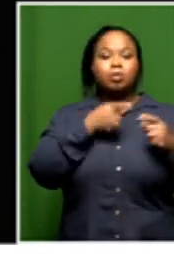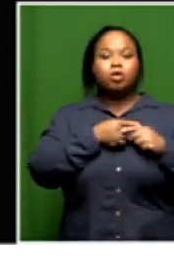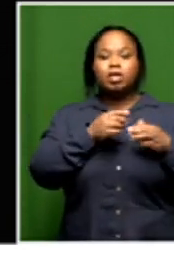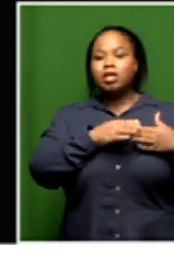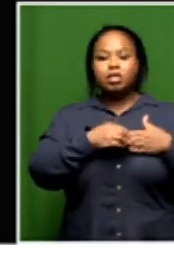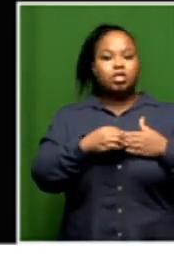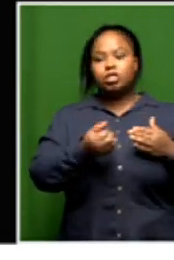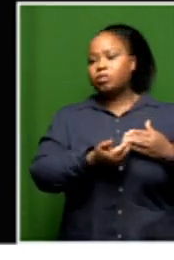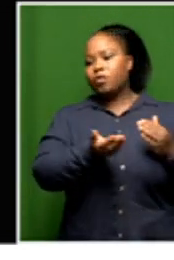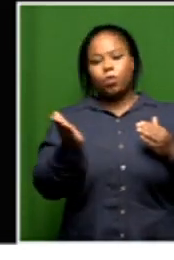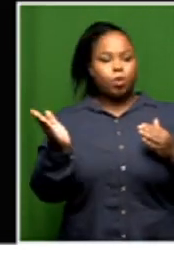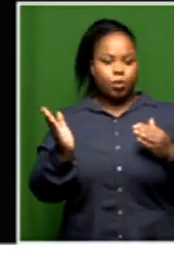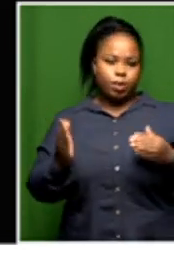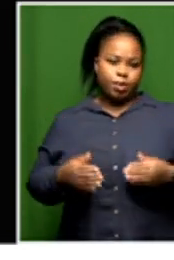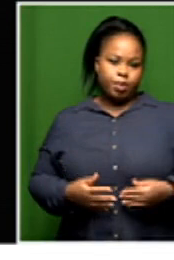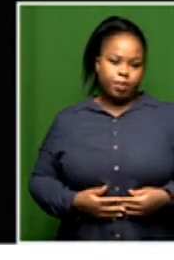across the board.